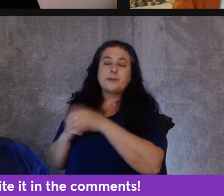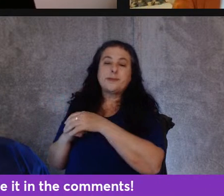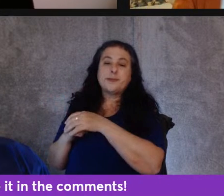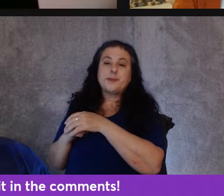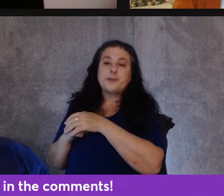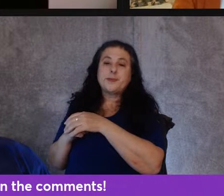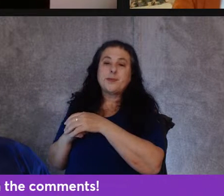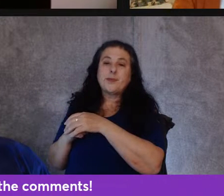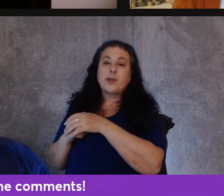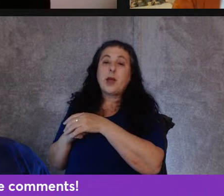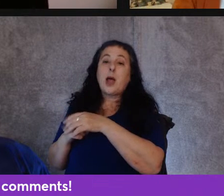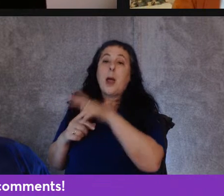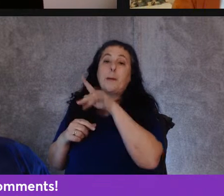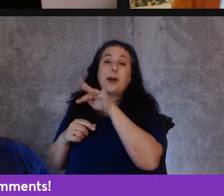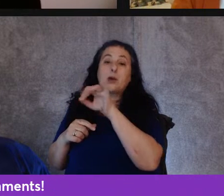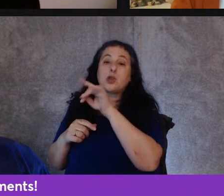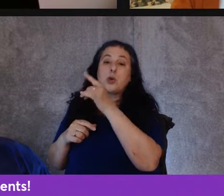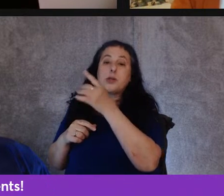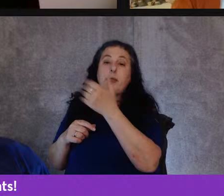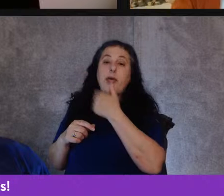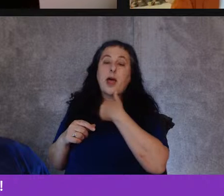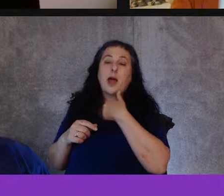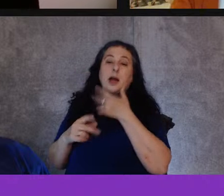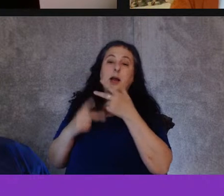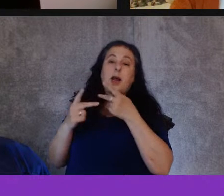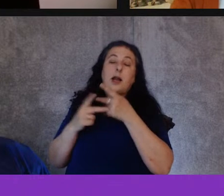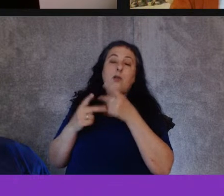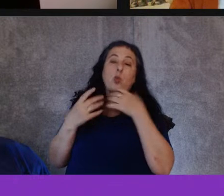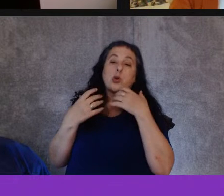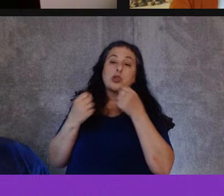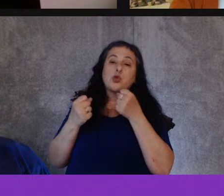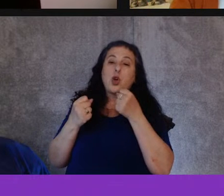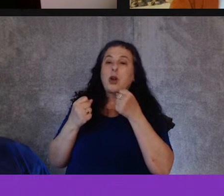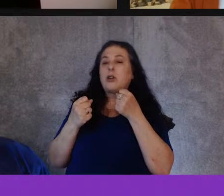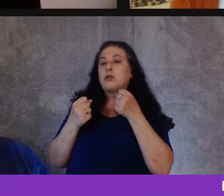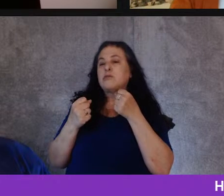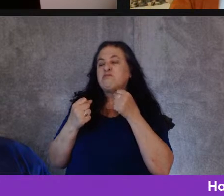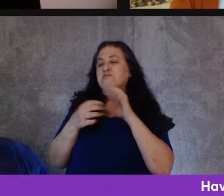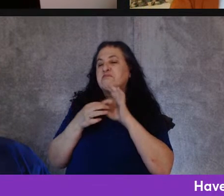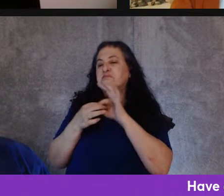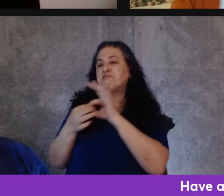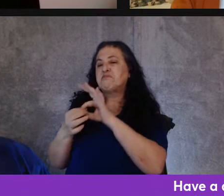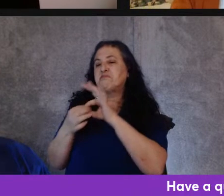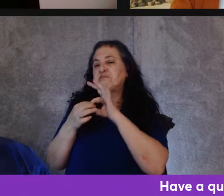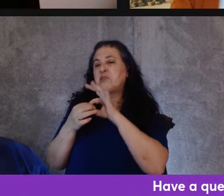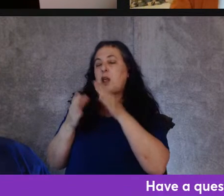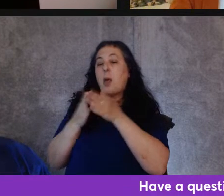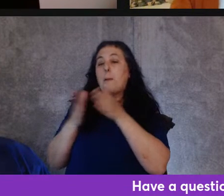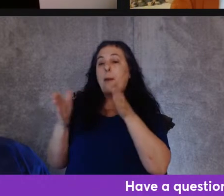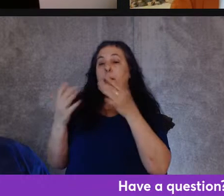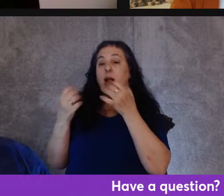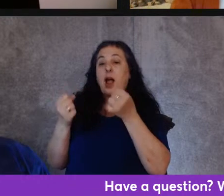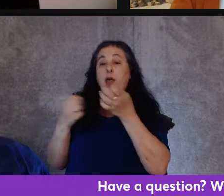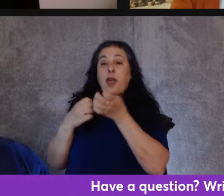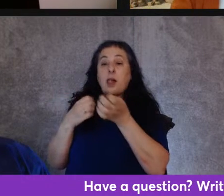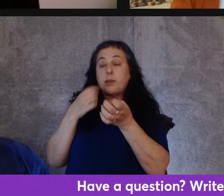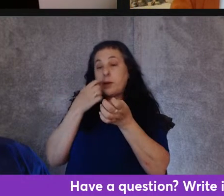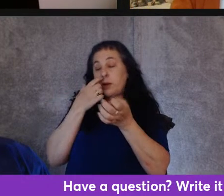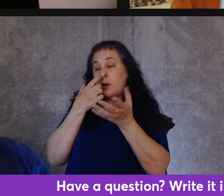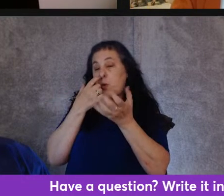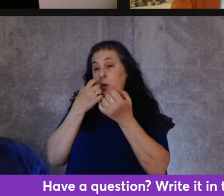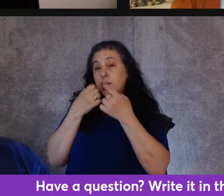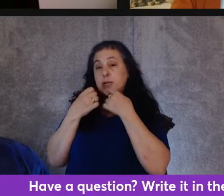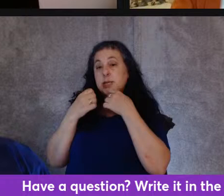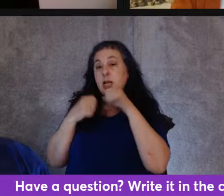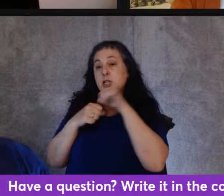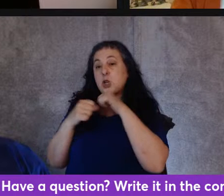pediatrics always had this kind of much stronger sort of public health element, or I want to say a